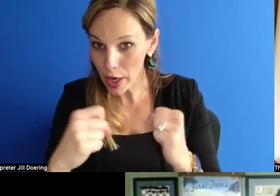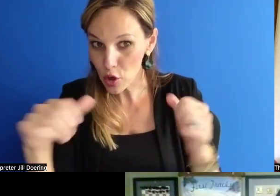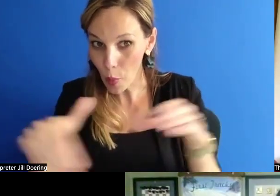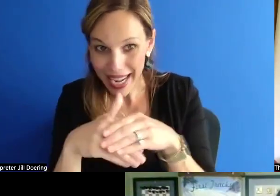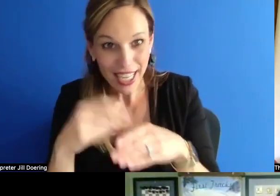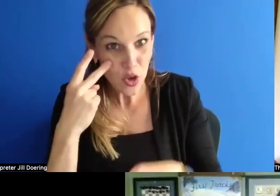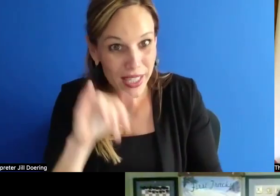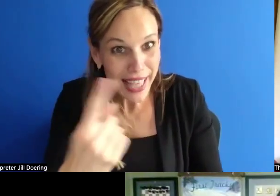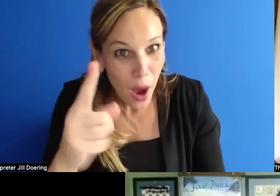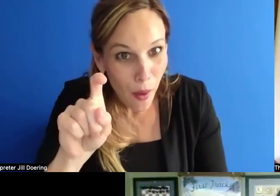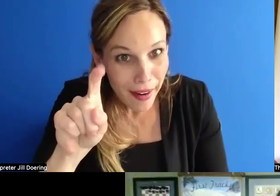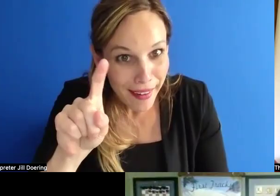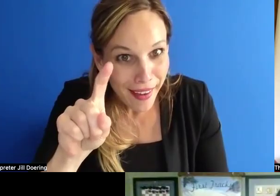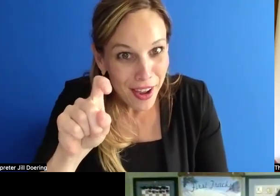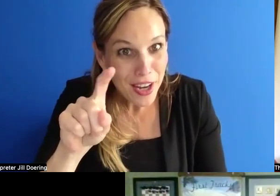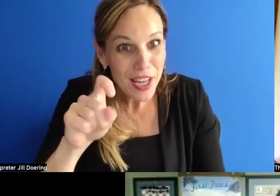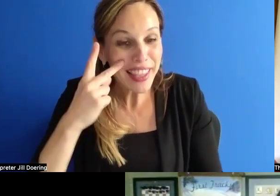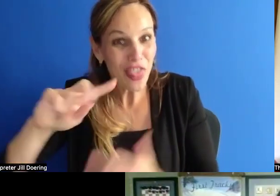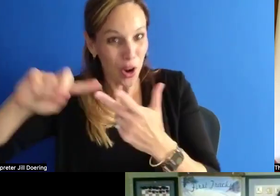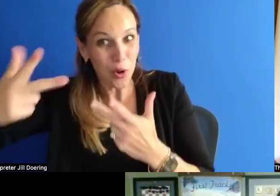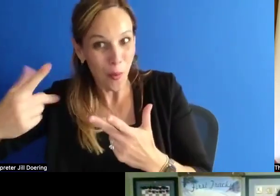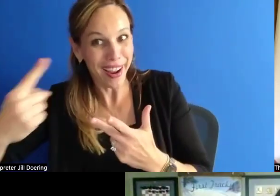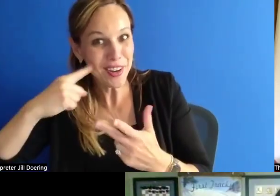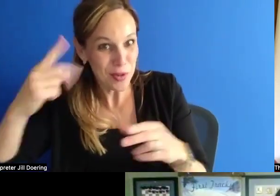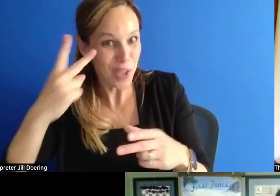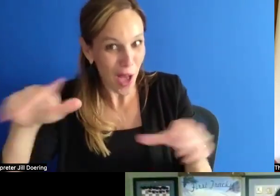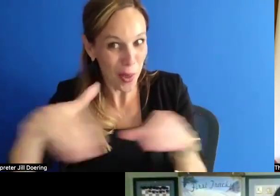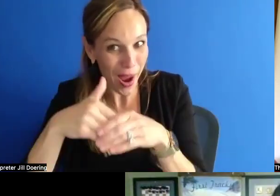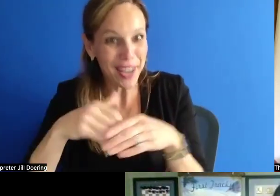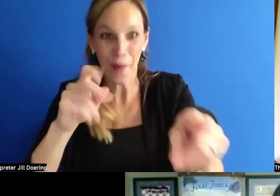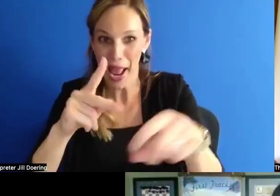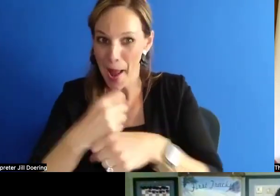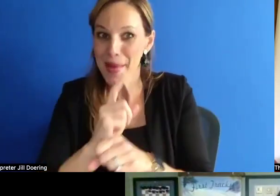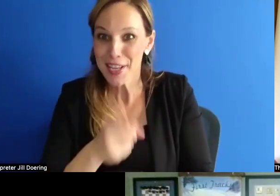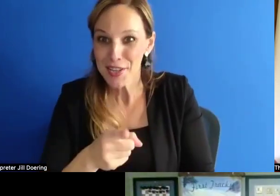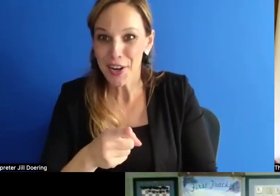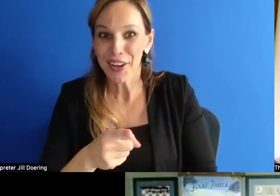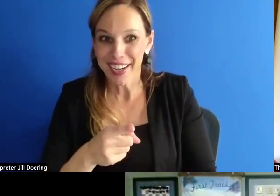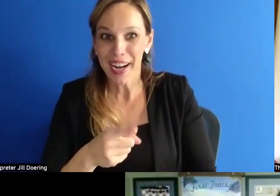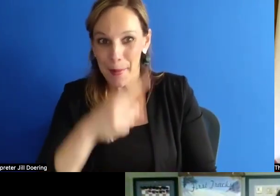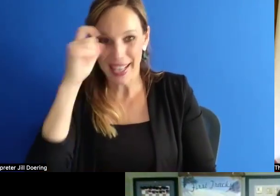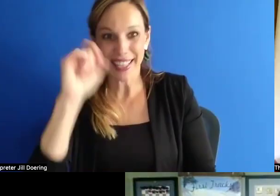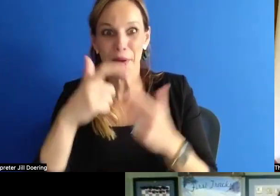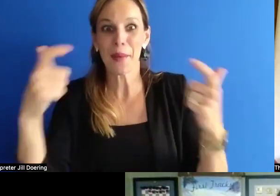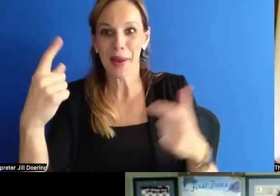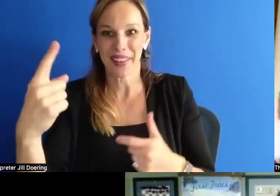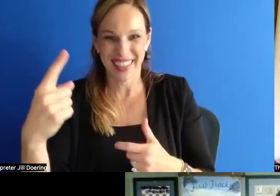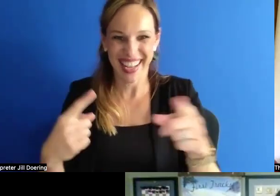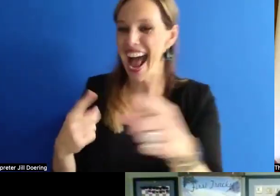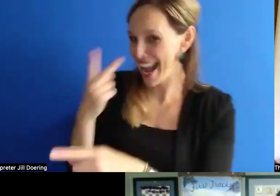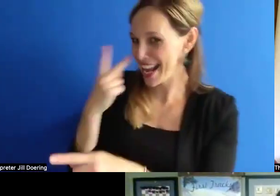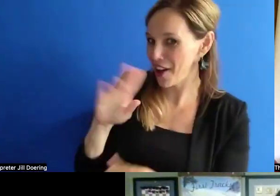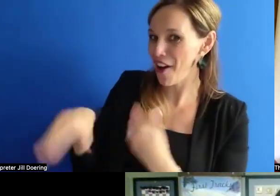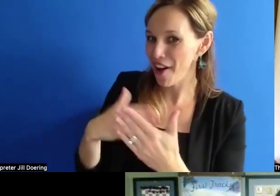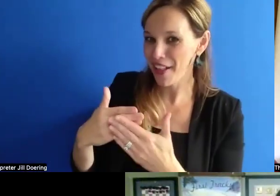Wedding? You saw The yeah, Wedding. Okay, good. Just making sure because that's a big one. definitely I saw all of them. So it was really